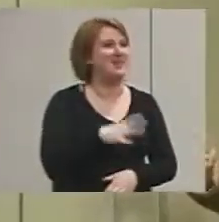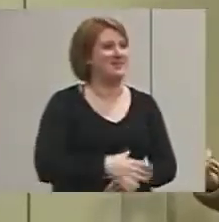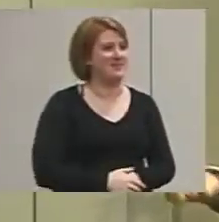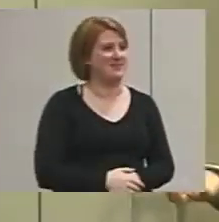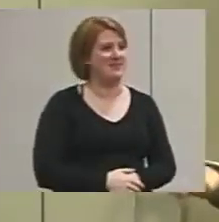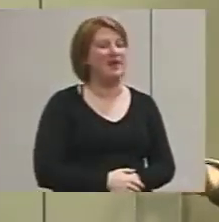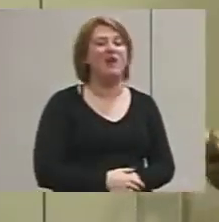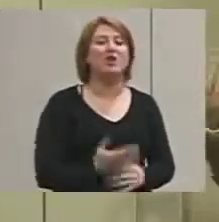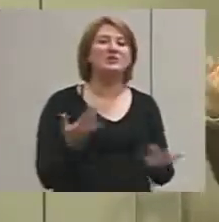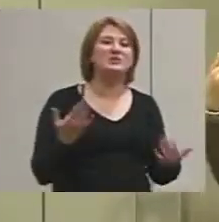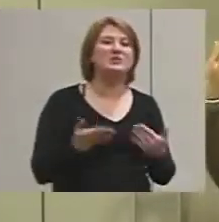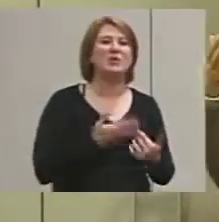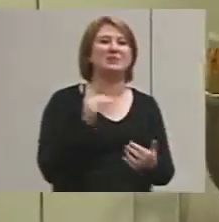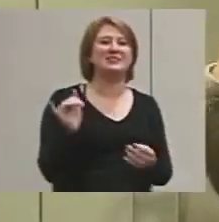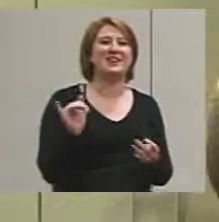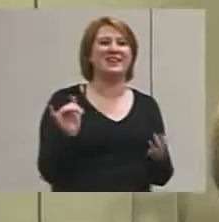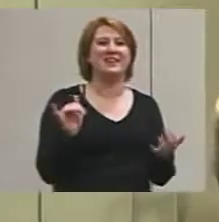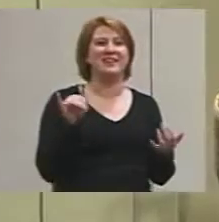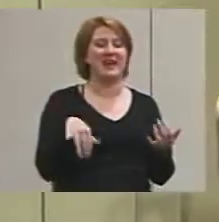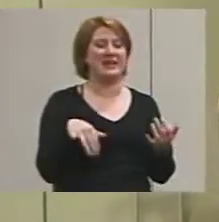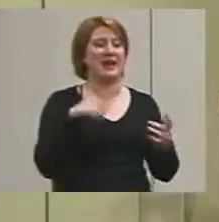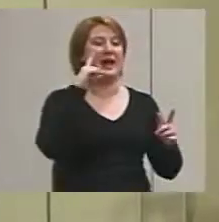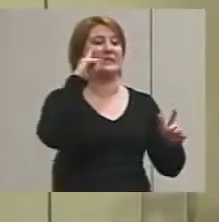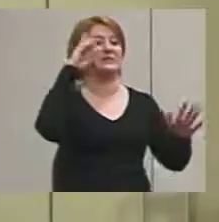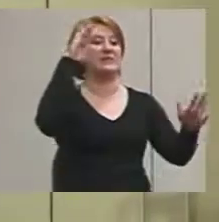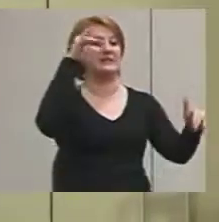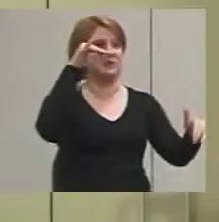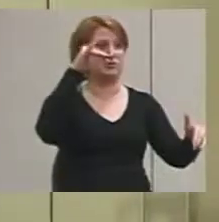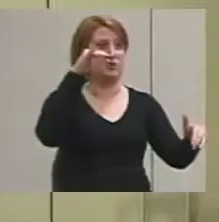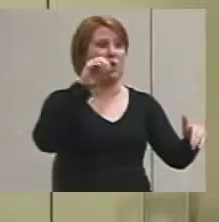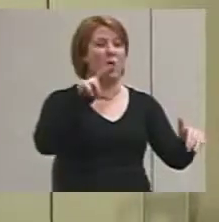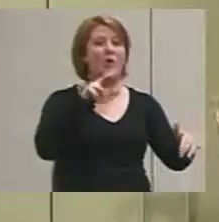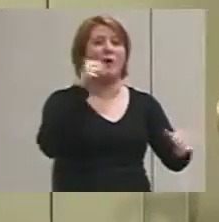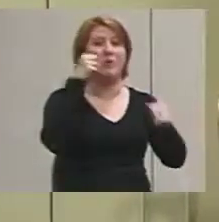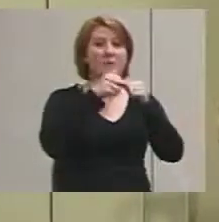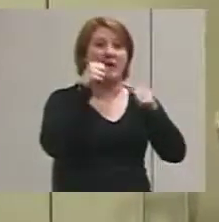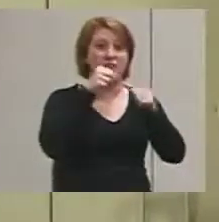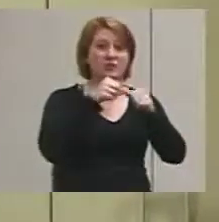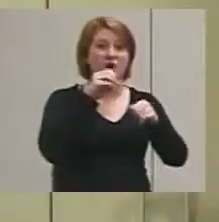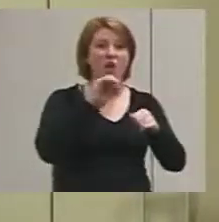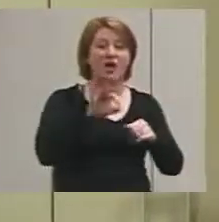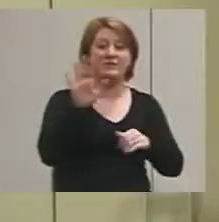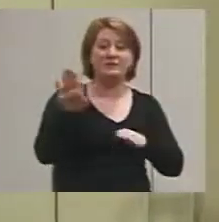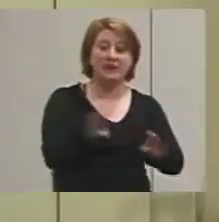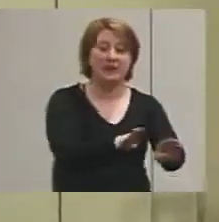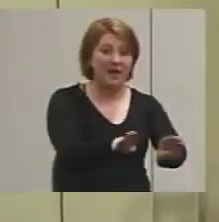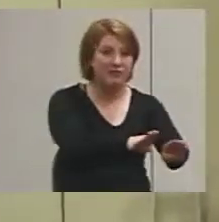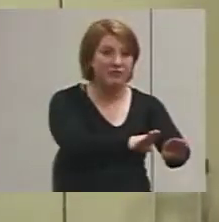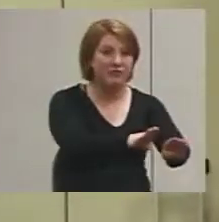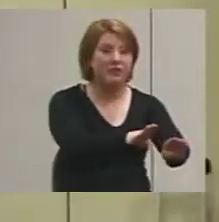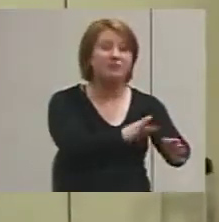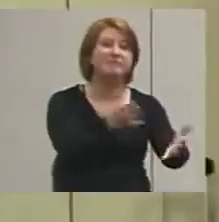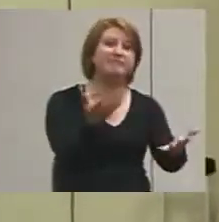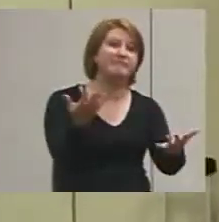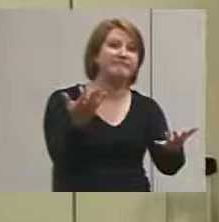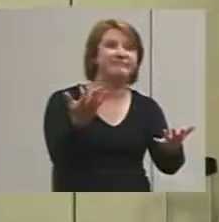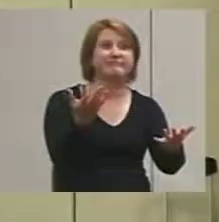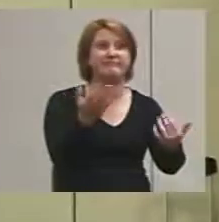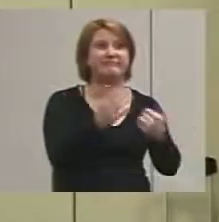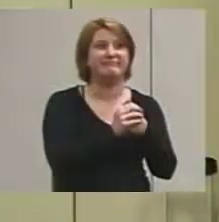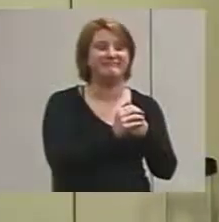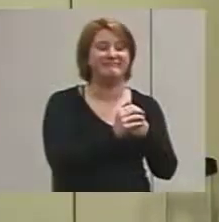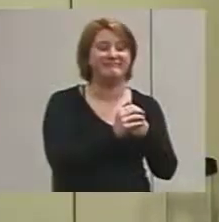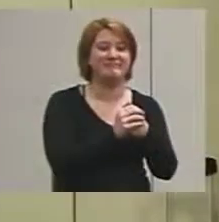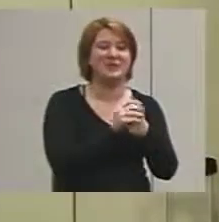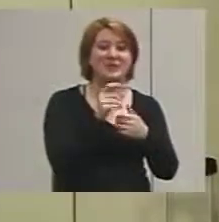it's almost like that expectation or that reminder of his behavior. All right,